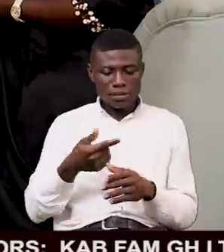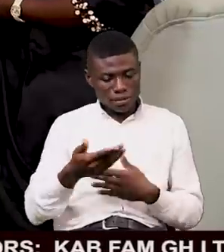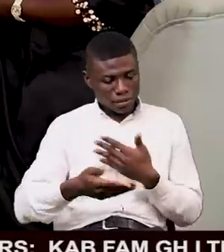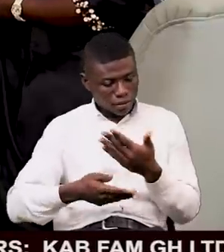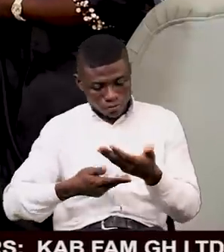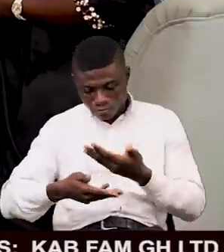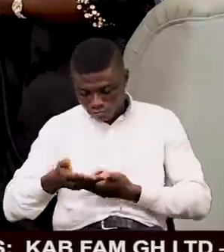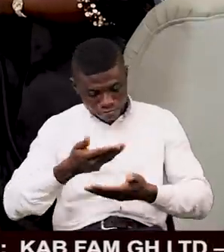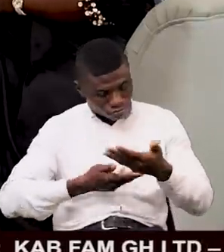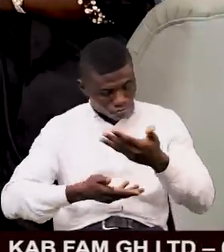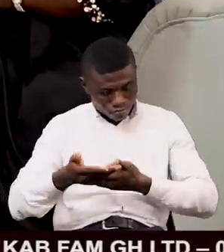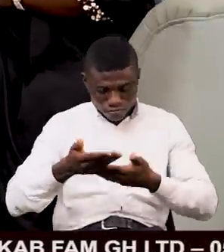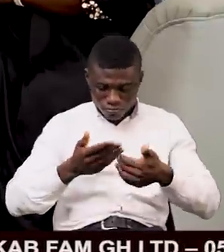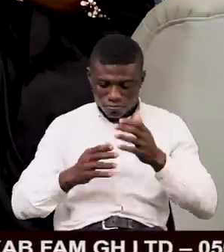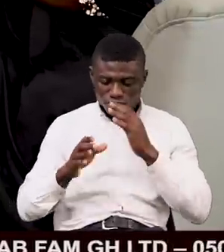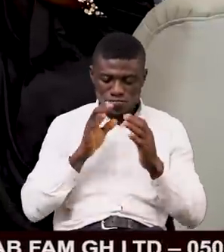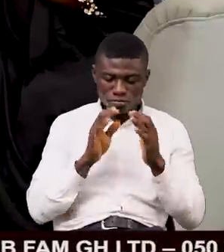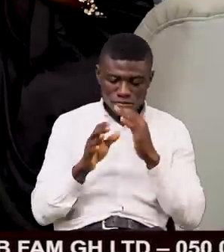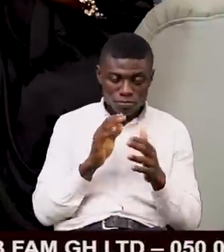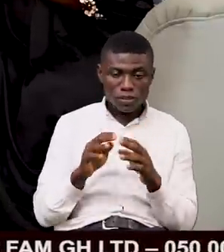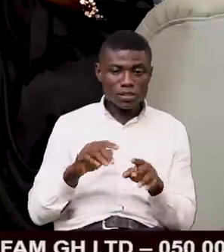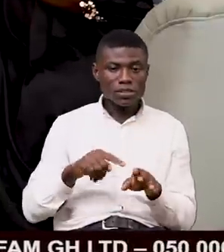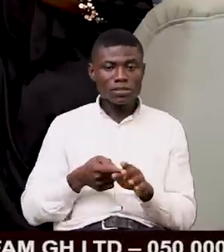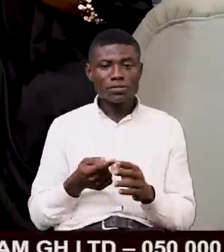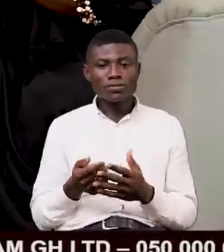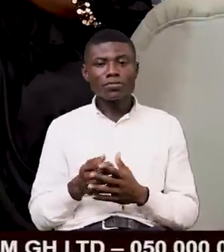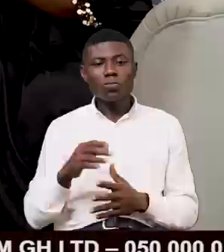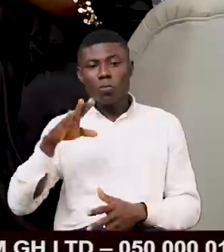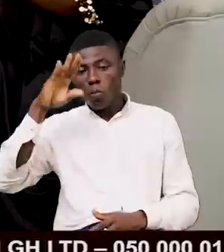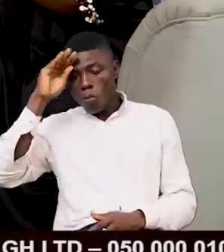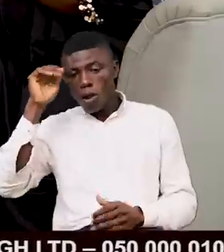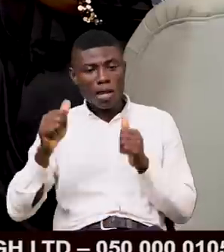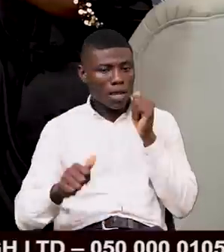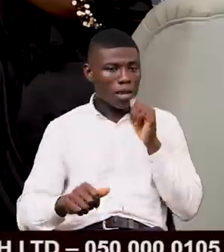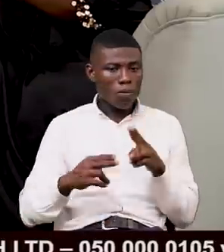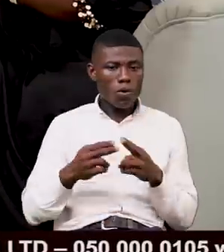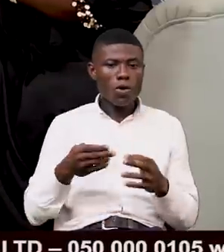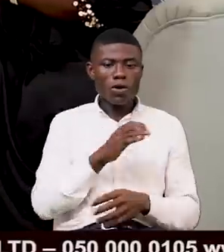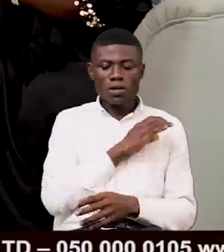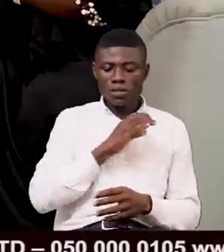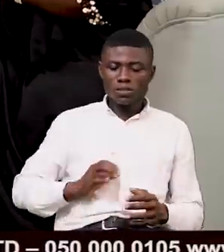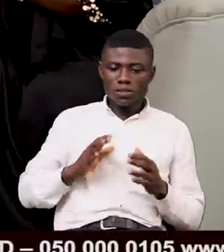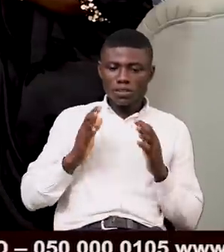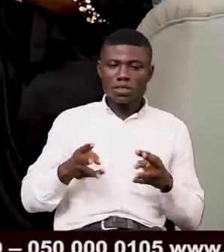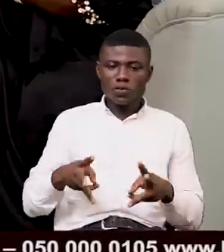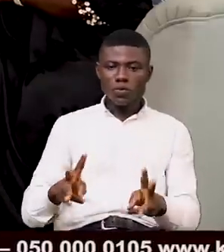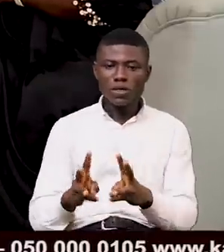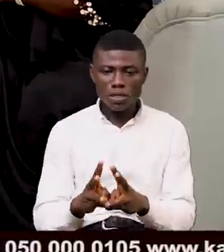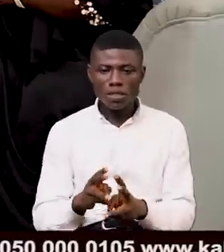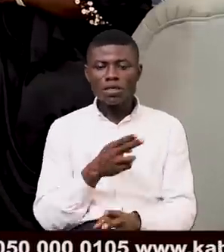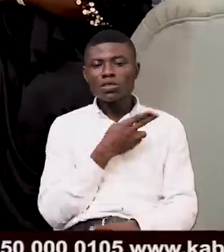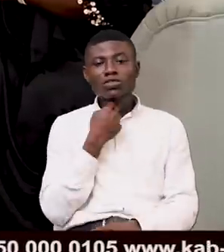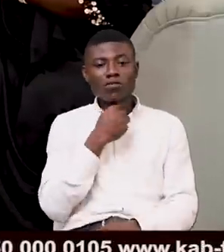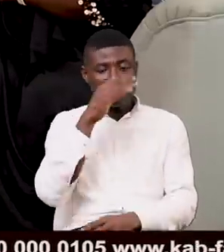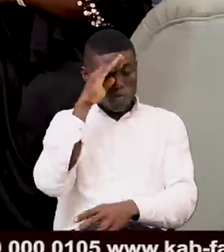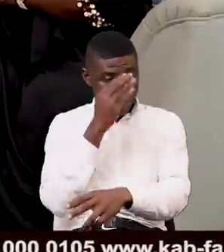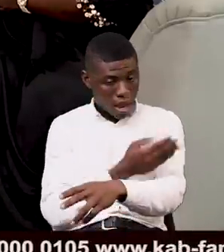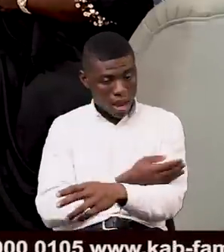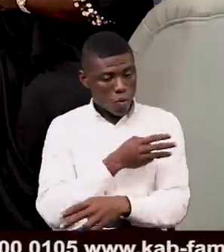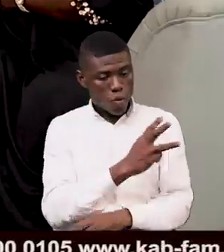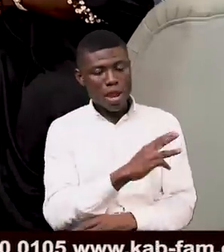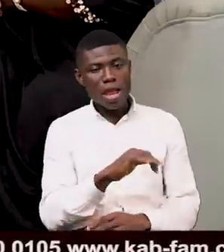shaase. That's right. E shaase boy girl. And a Christopher de ni bi. So for bad de.